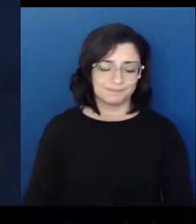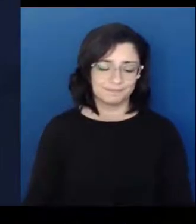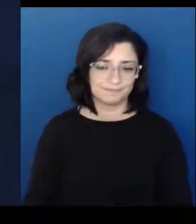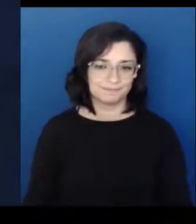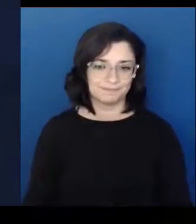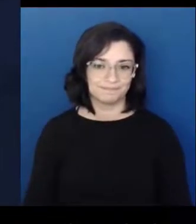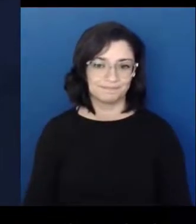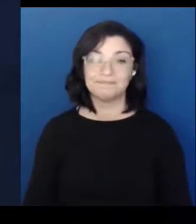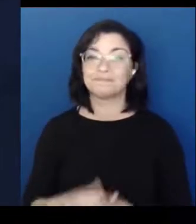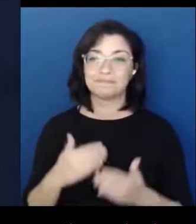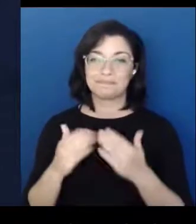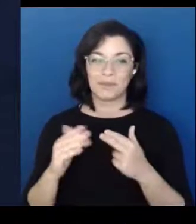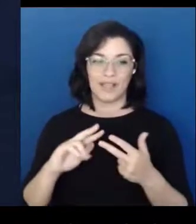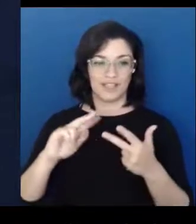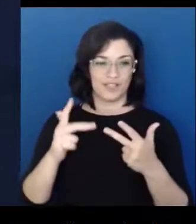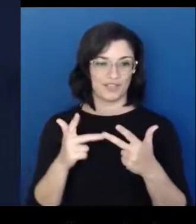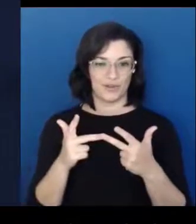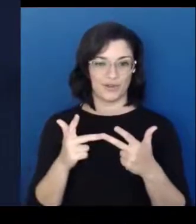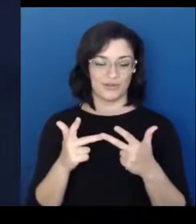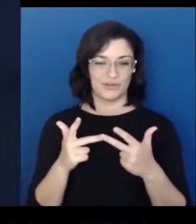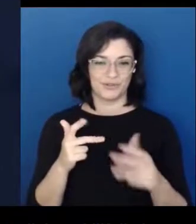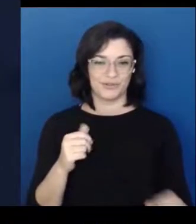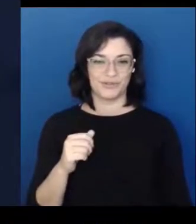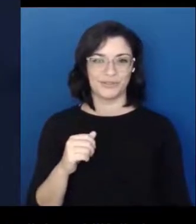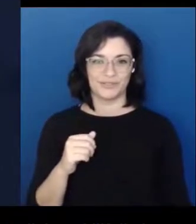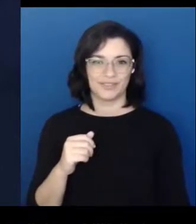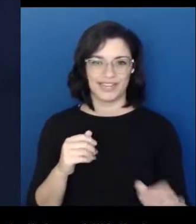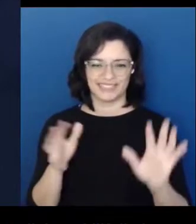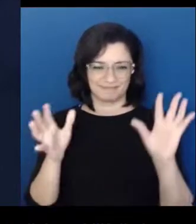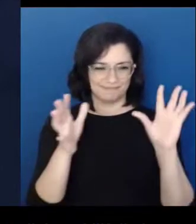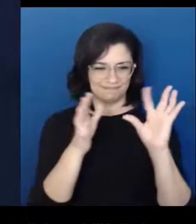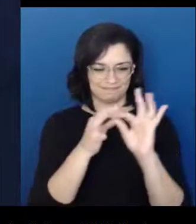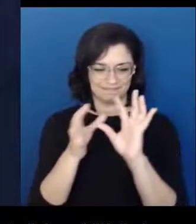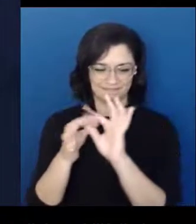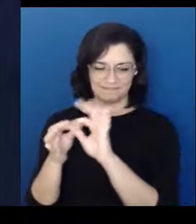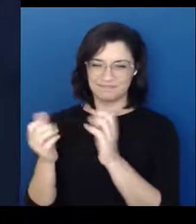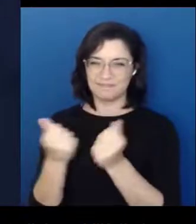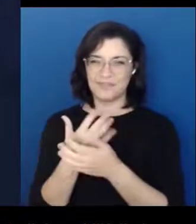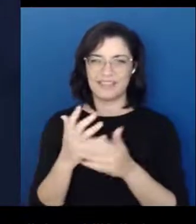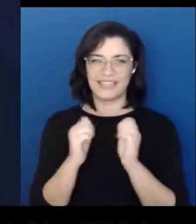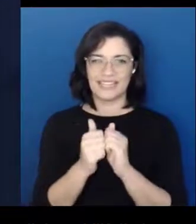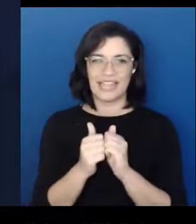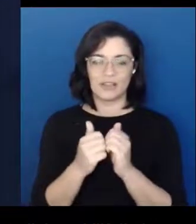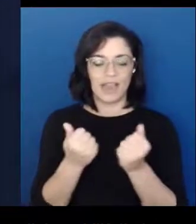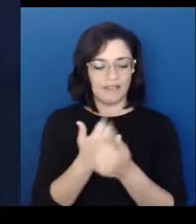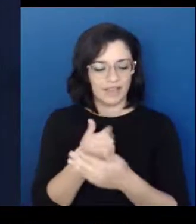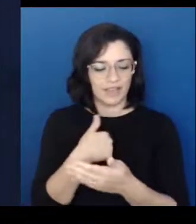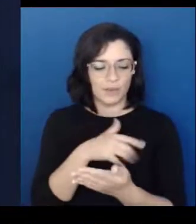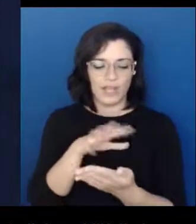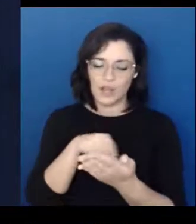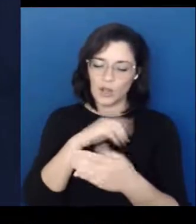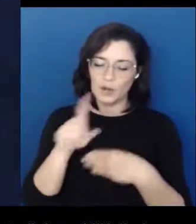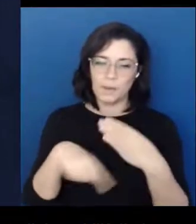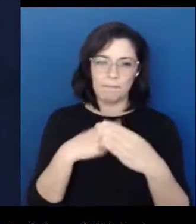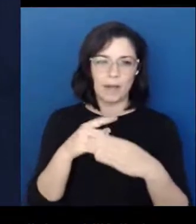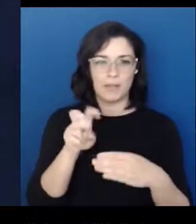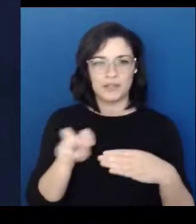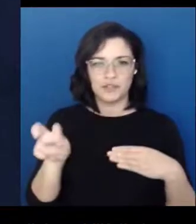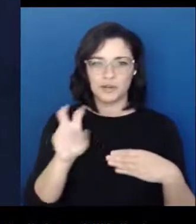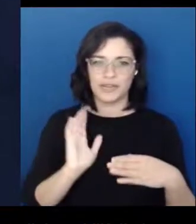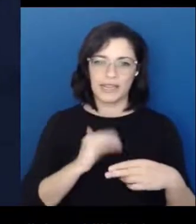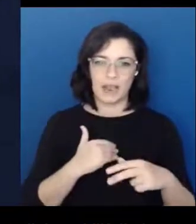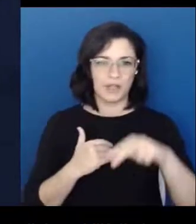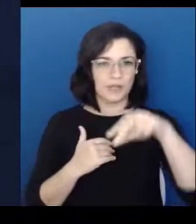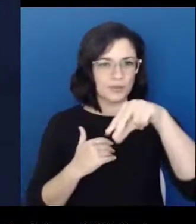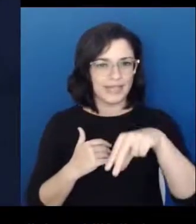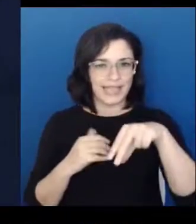all together. Everything we've learned about the journey, our three-legged stool strategies, all these interpersonal